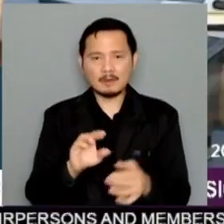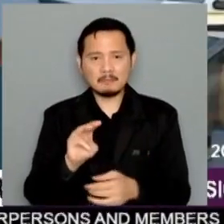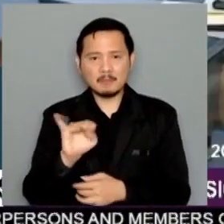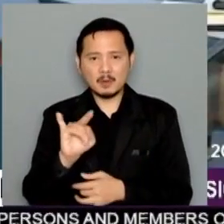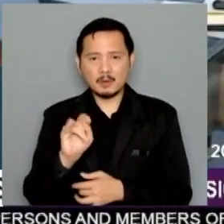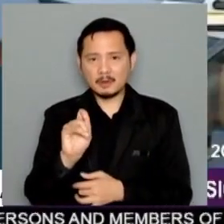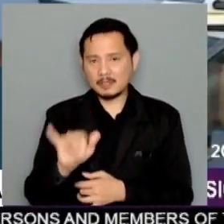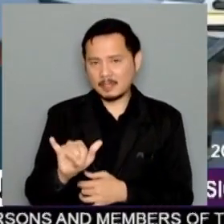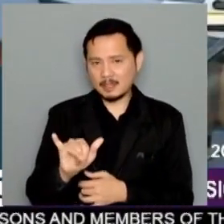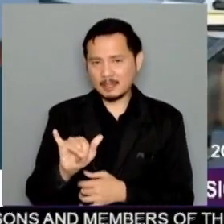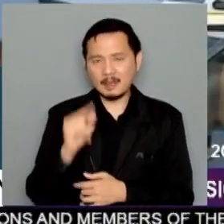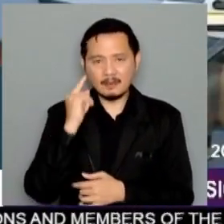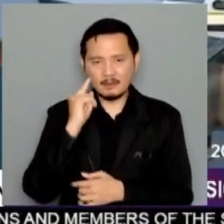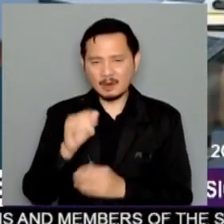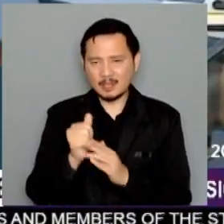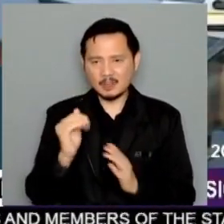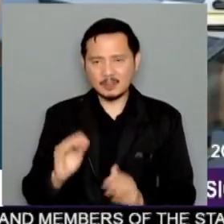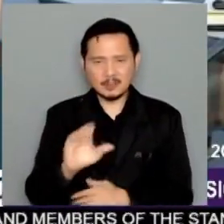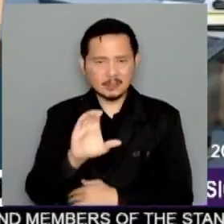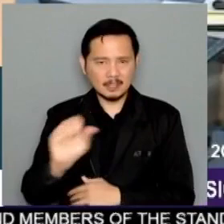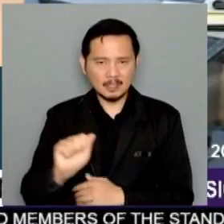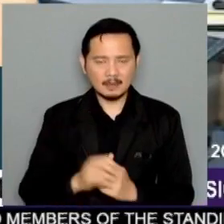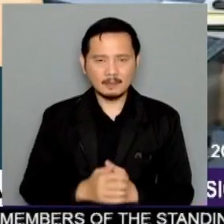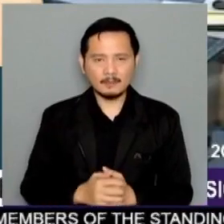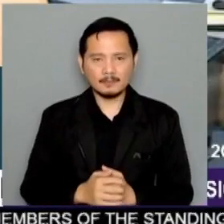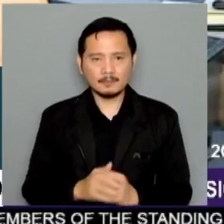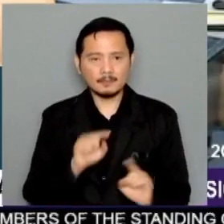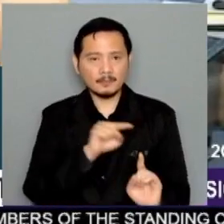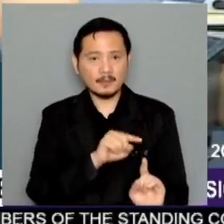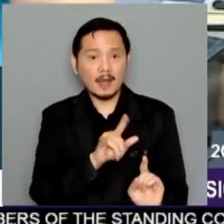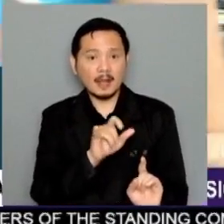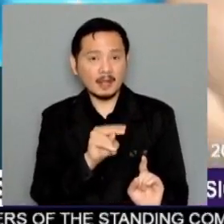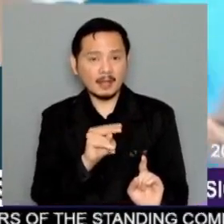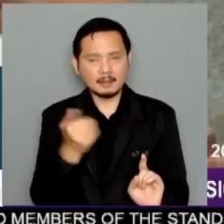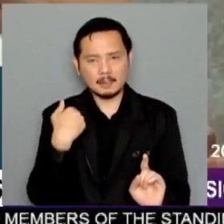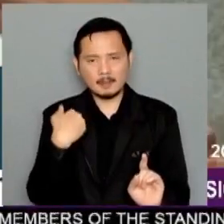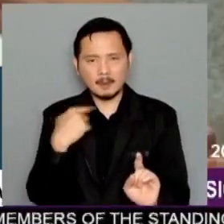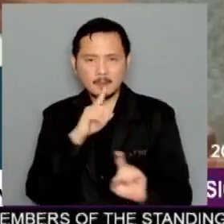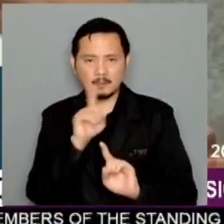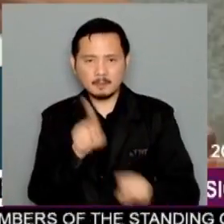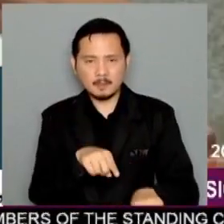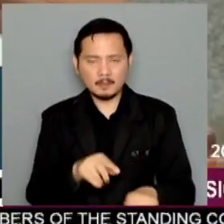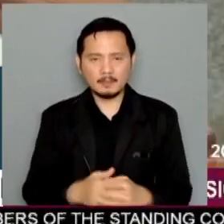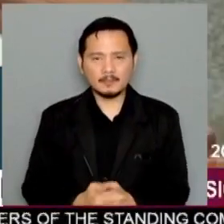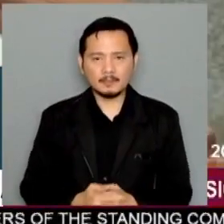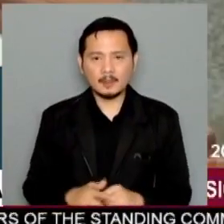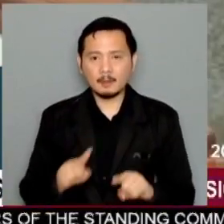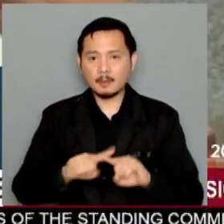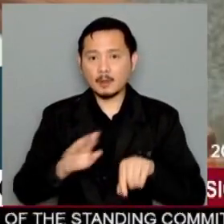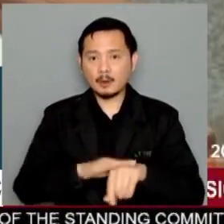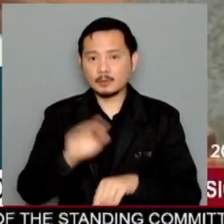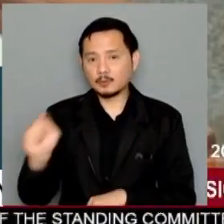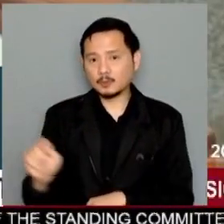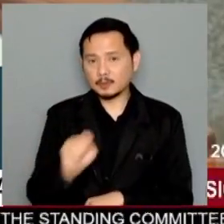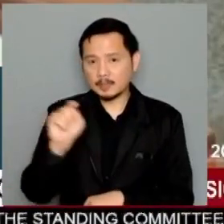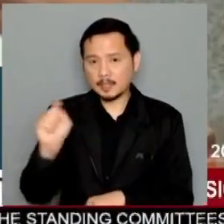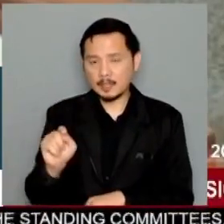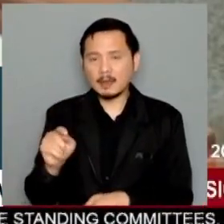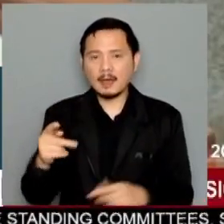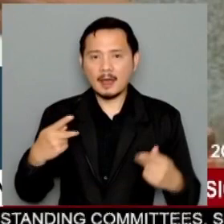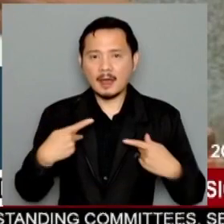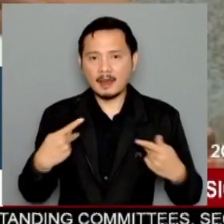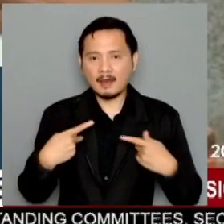CA. Cayetano has yet to respond to Ontiveros' latest pronouncements, but on Tuesday, he issued this appeal